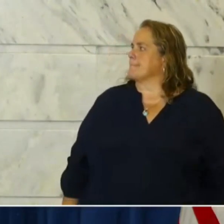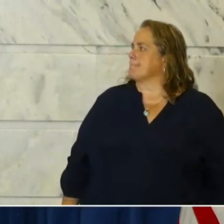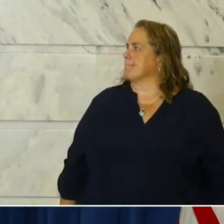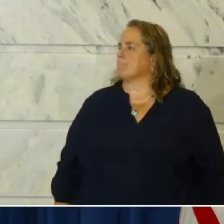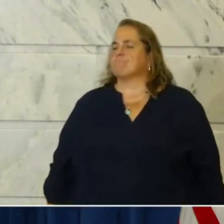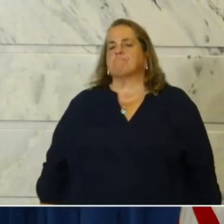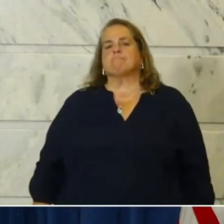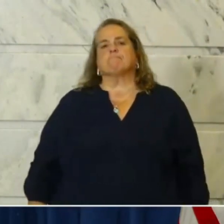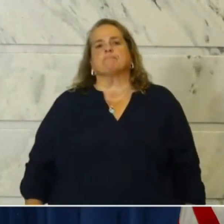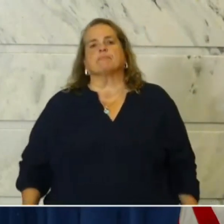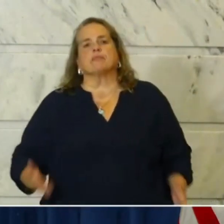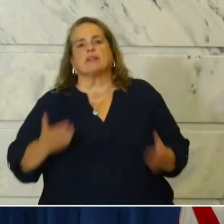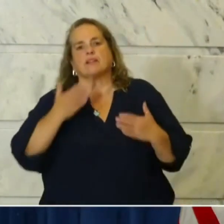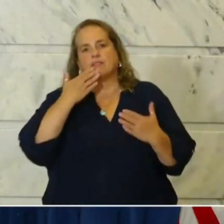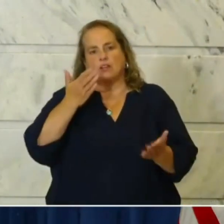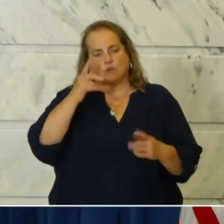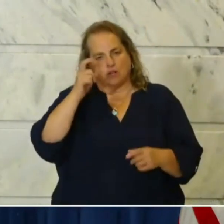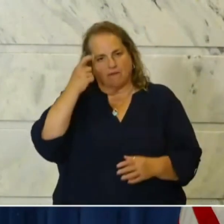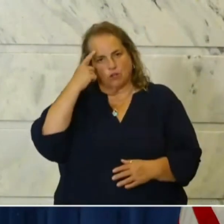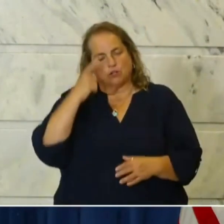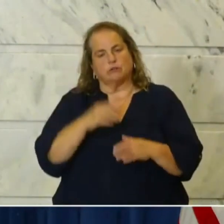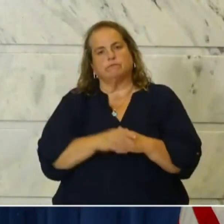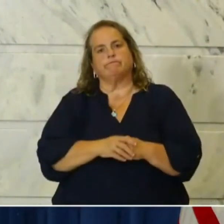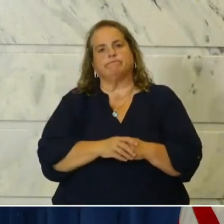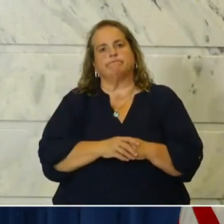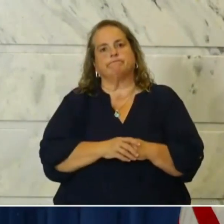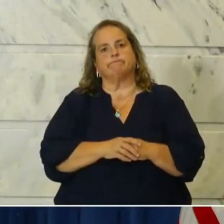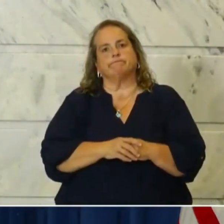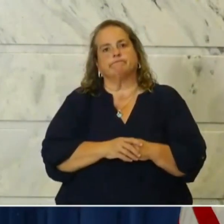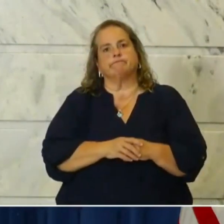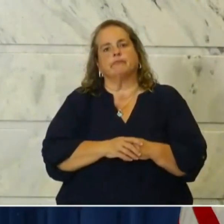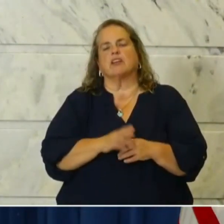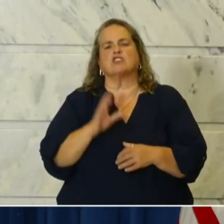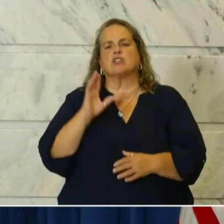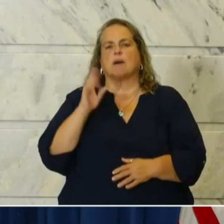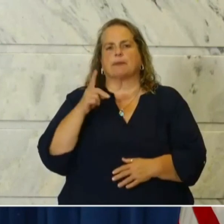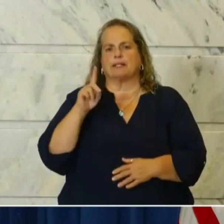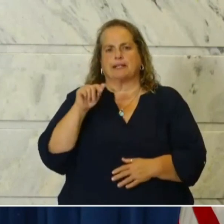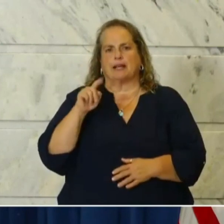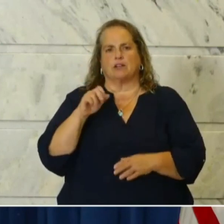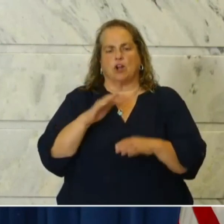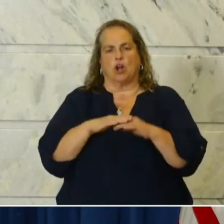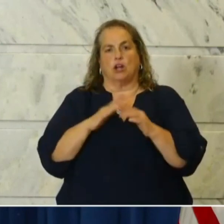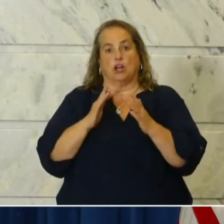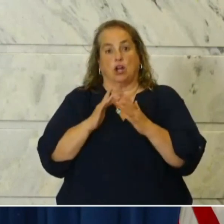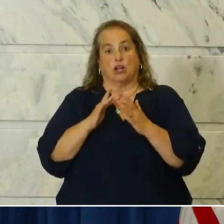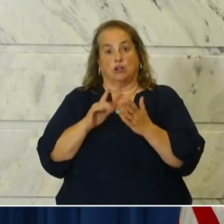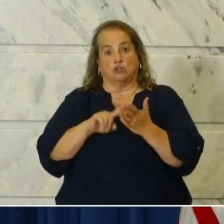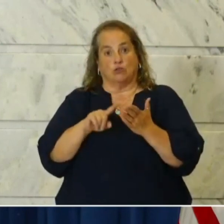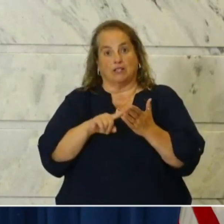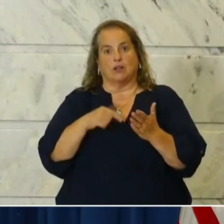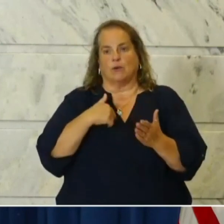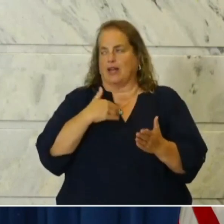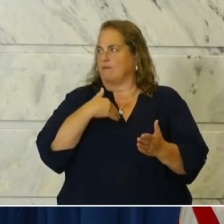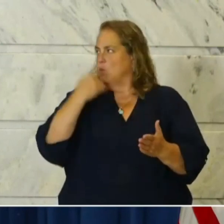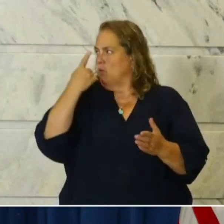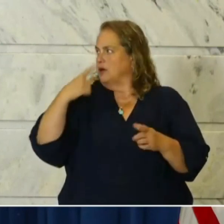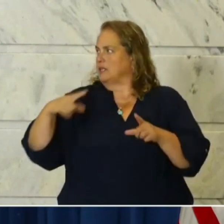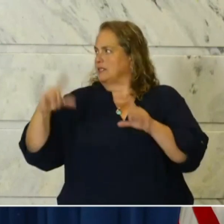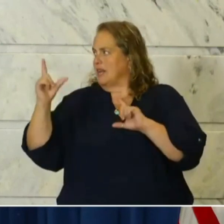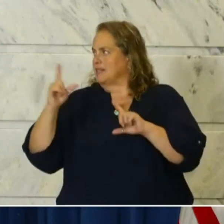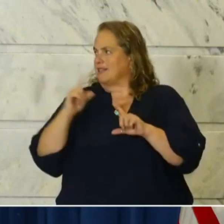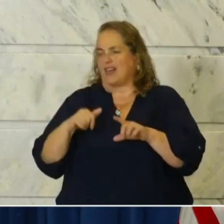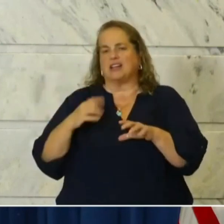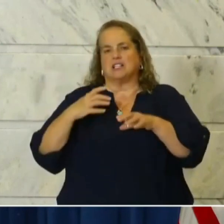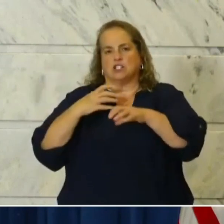Thank you, Governor. Just a update on contact tracing, and we've got a slide here that summarizes